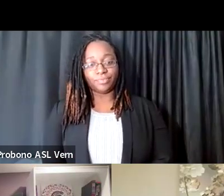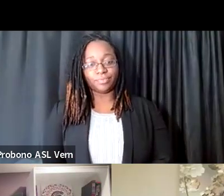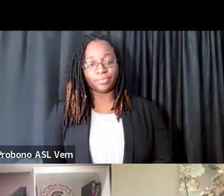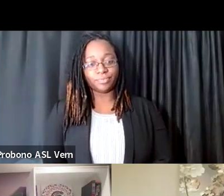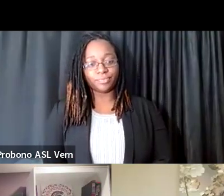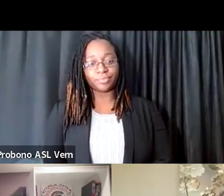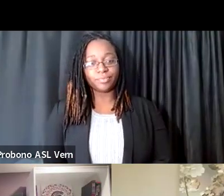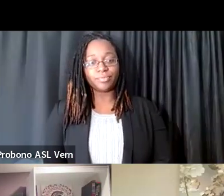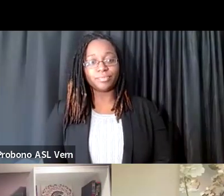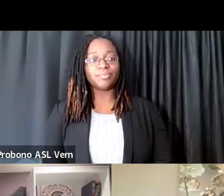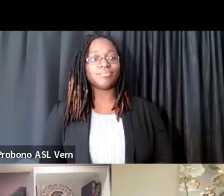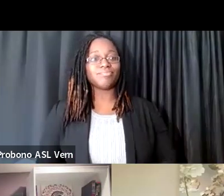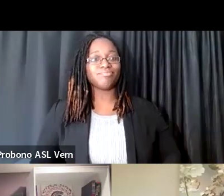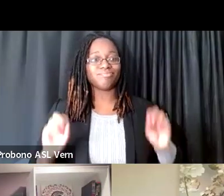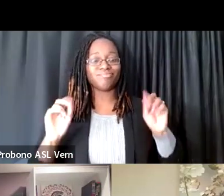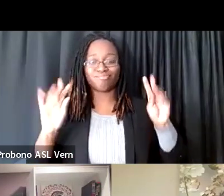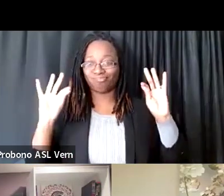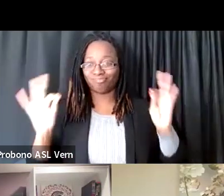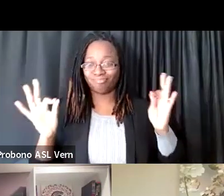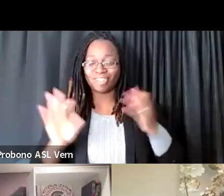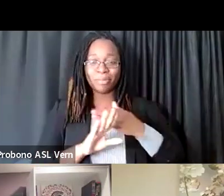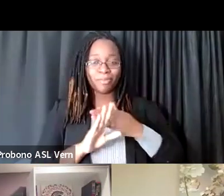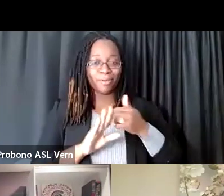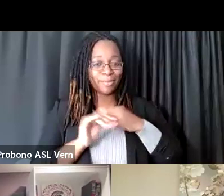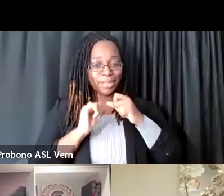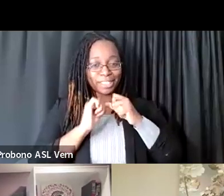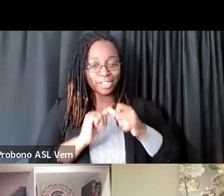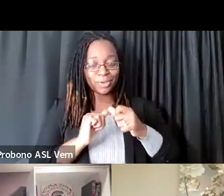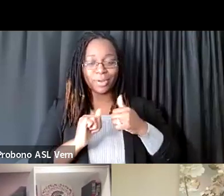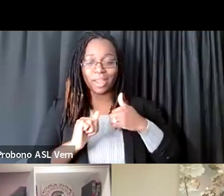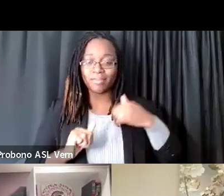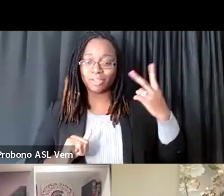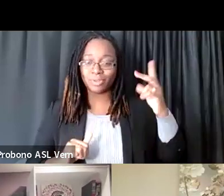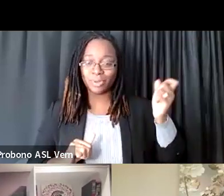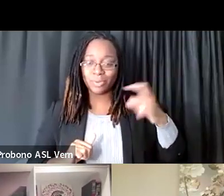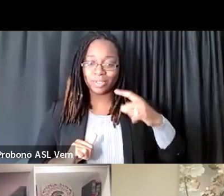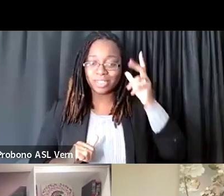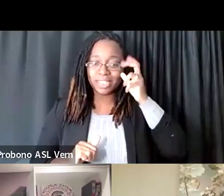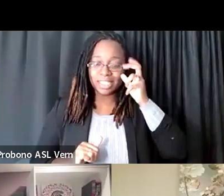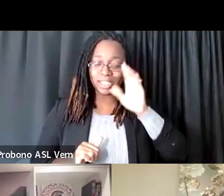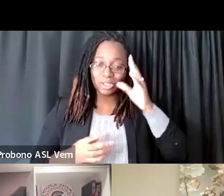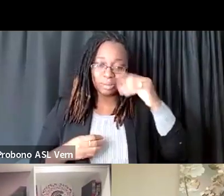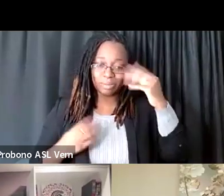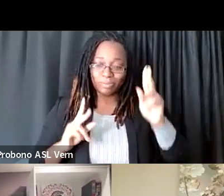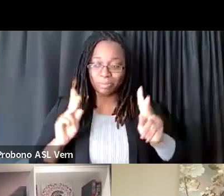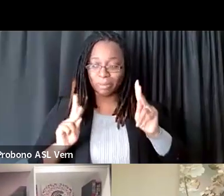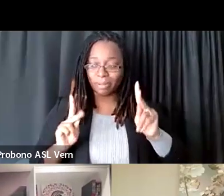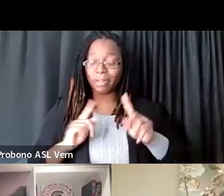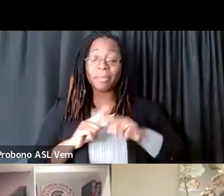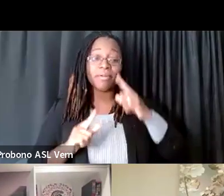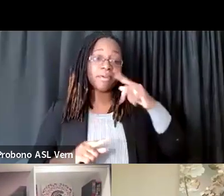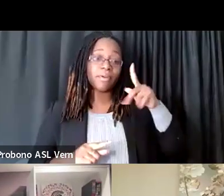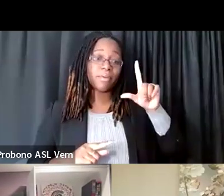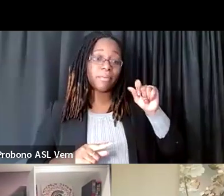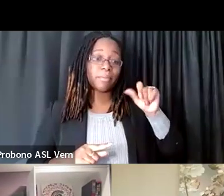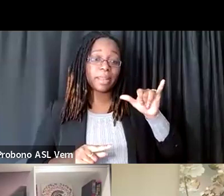Absolutely. And before we take a look at another question, I just had some thoughts about these two questions from listening to you beautiful people. But for the playwright, Jacob,